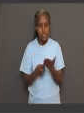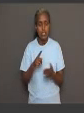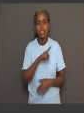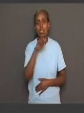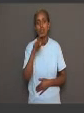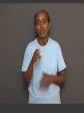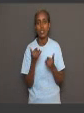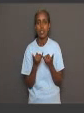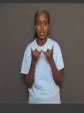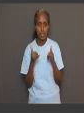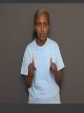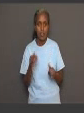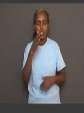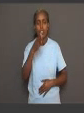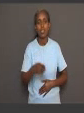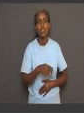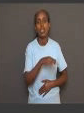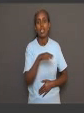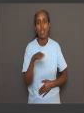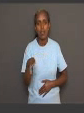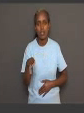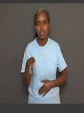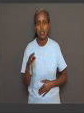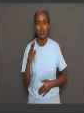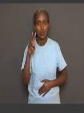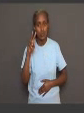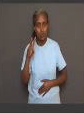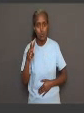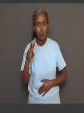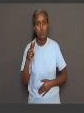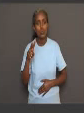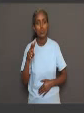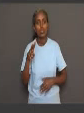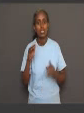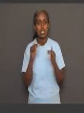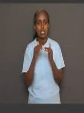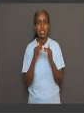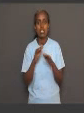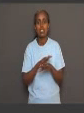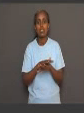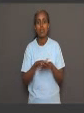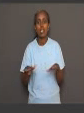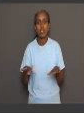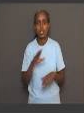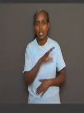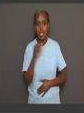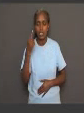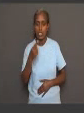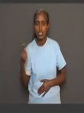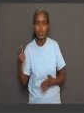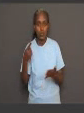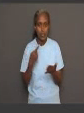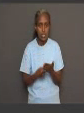equation divides a graph into 2 distinct planes, and each of